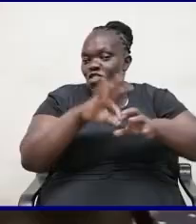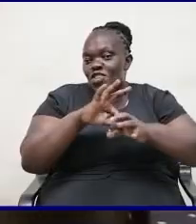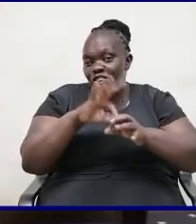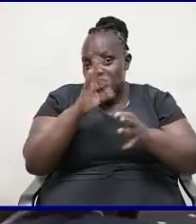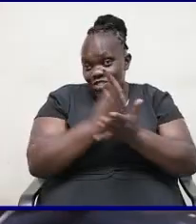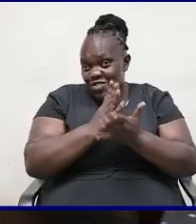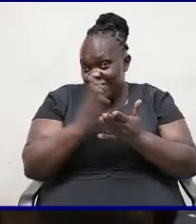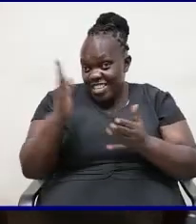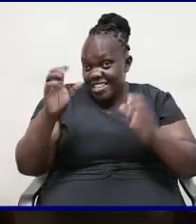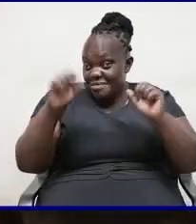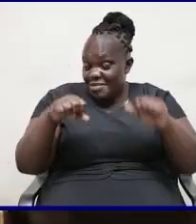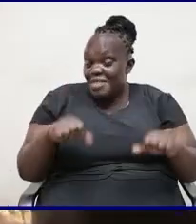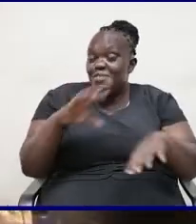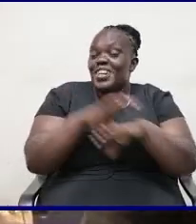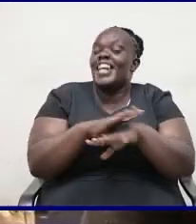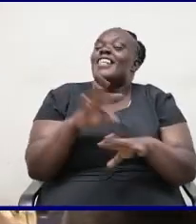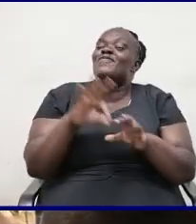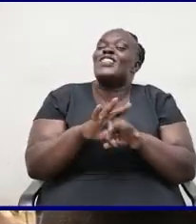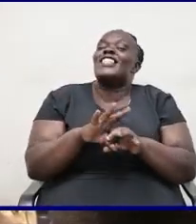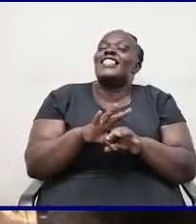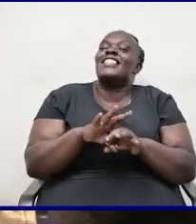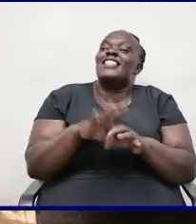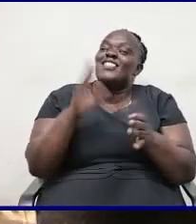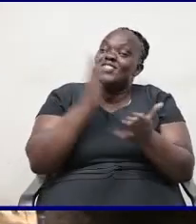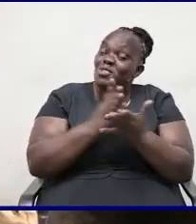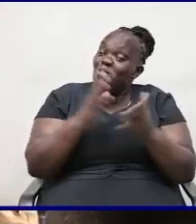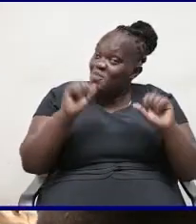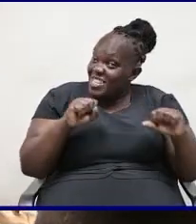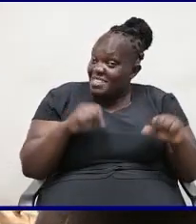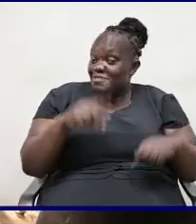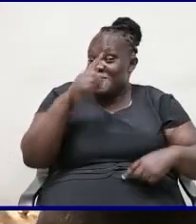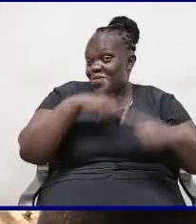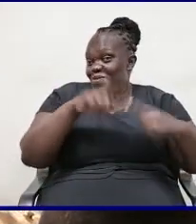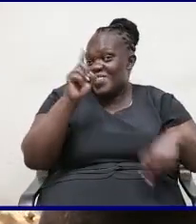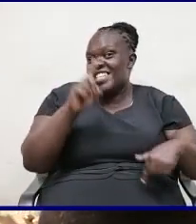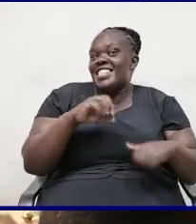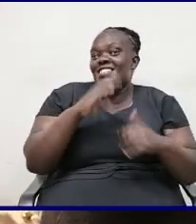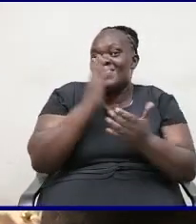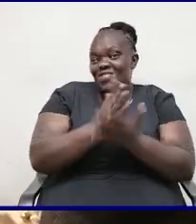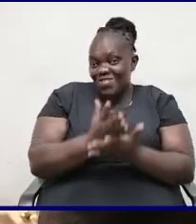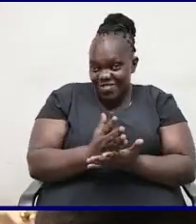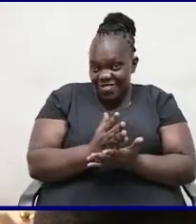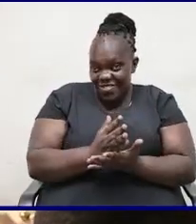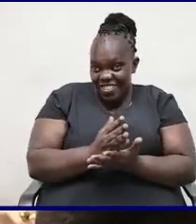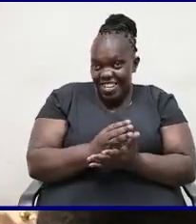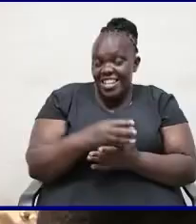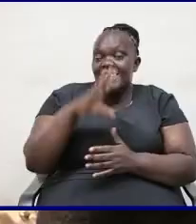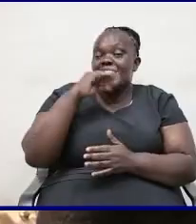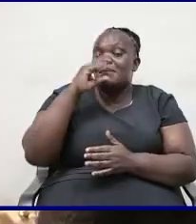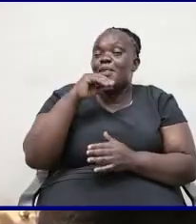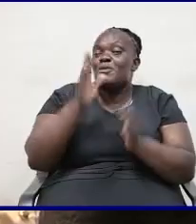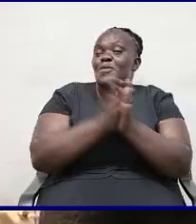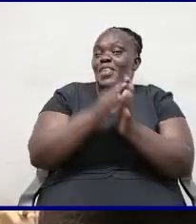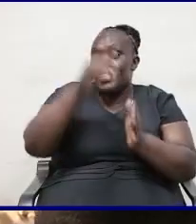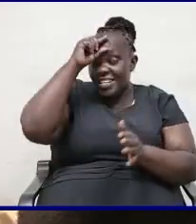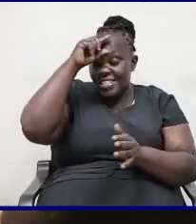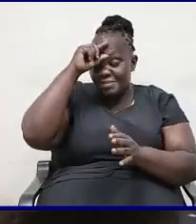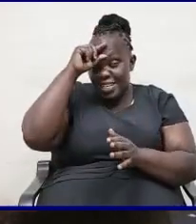Kule maongea hapa wao unaweza kufuata kura. Hata namna gani? Si ama bego. Ufanya tonda bizini si ndio? Anasema na